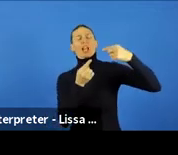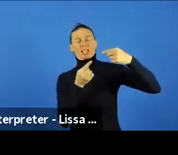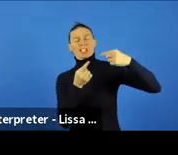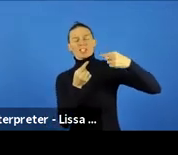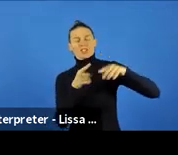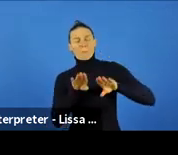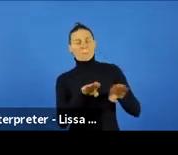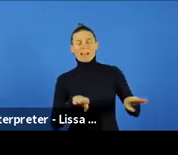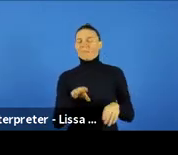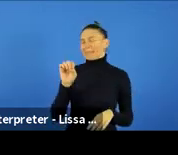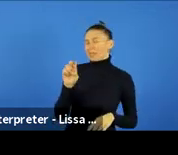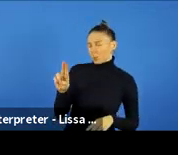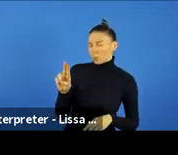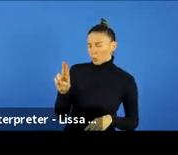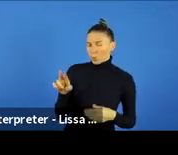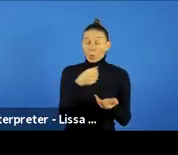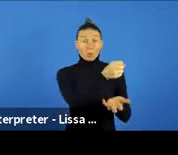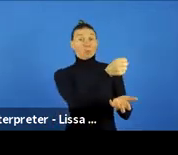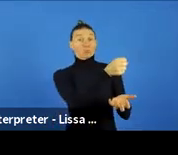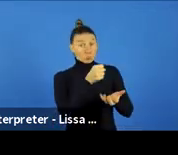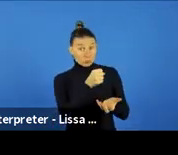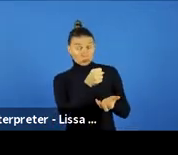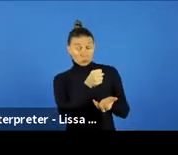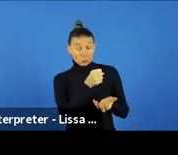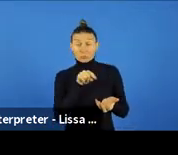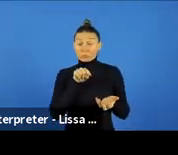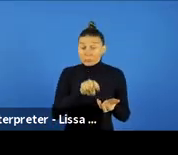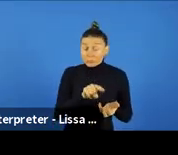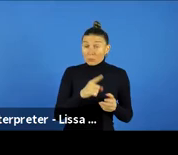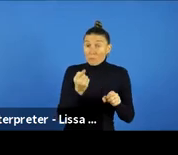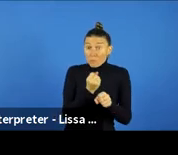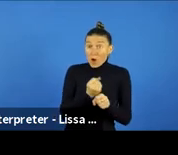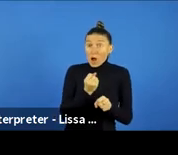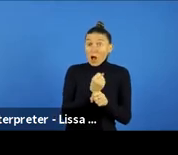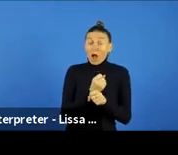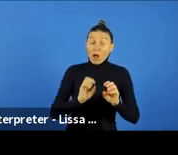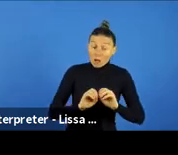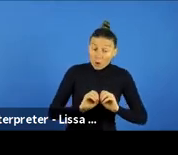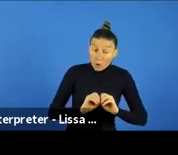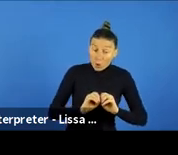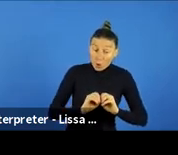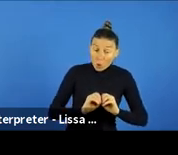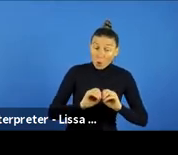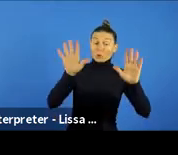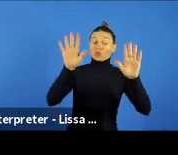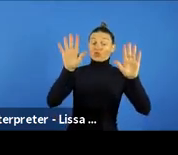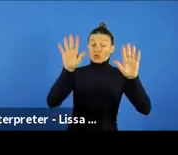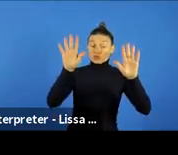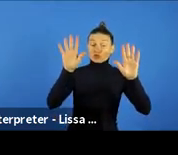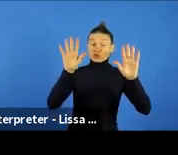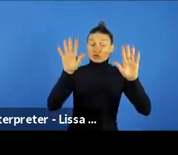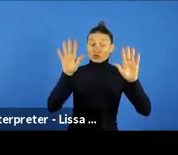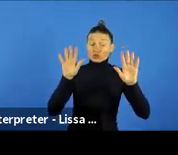So since we launched the product in Thingiverse and these 3D